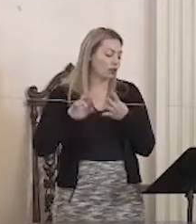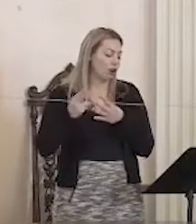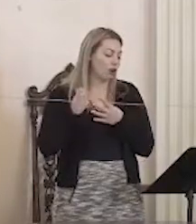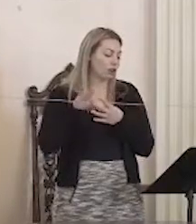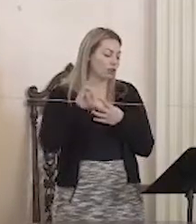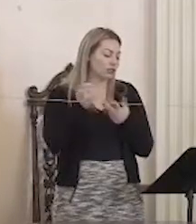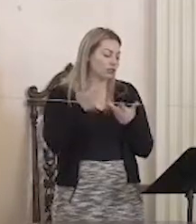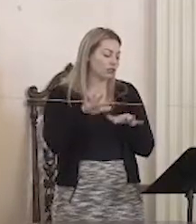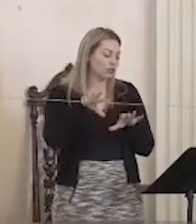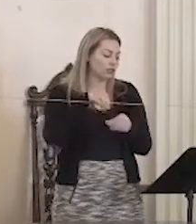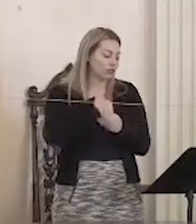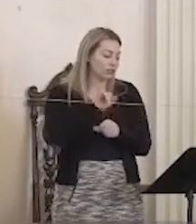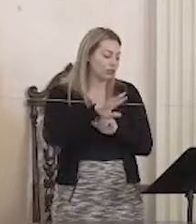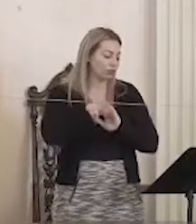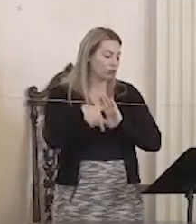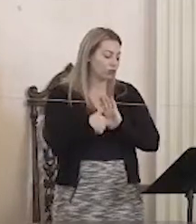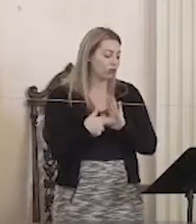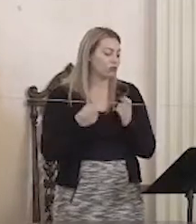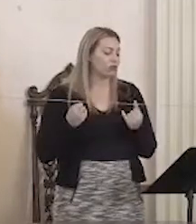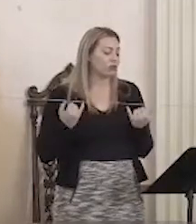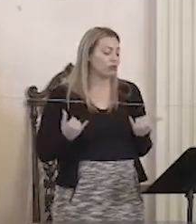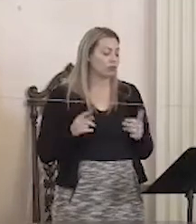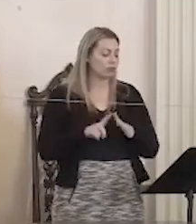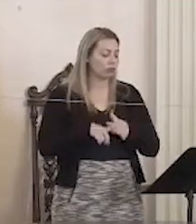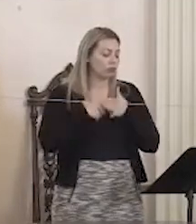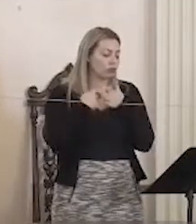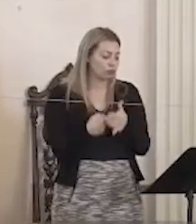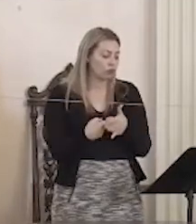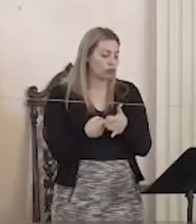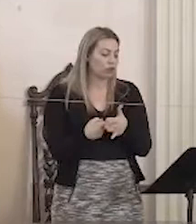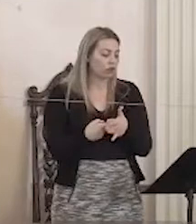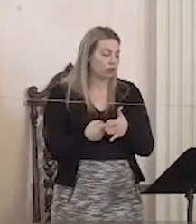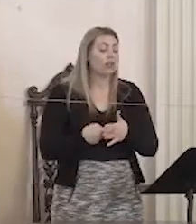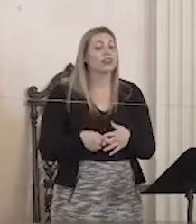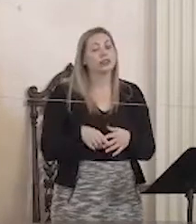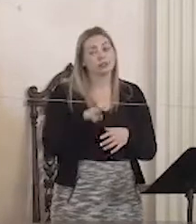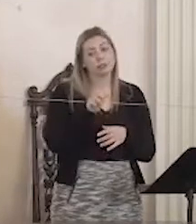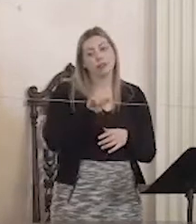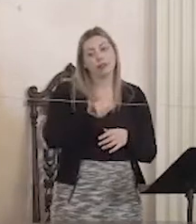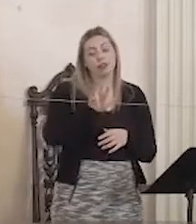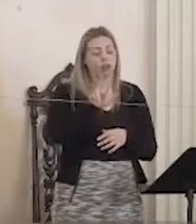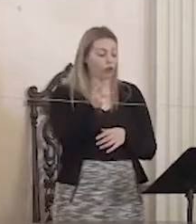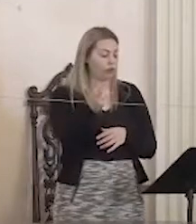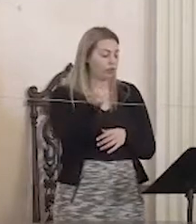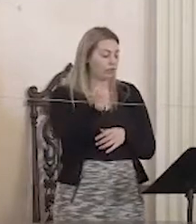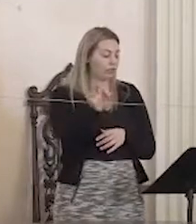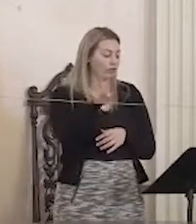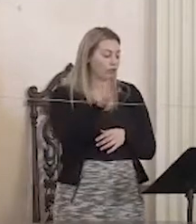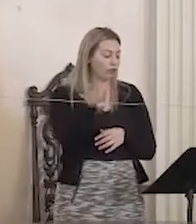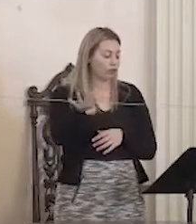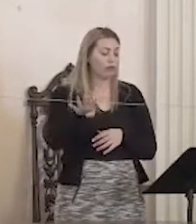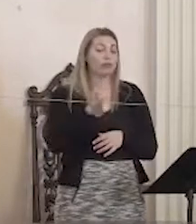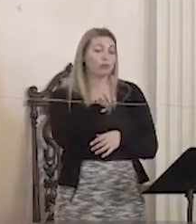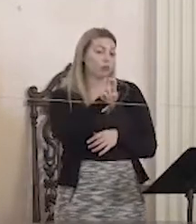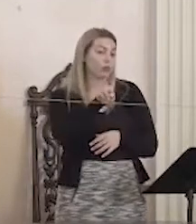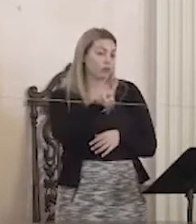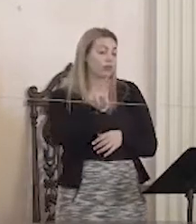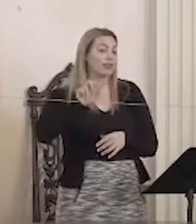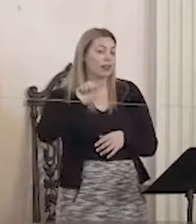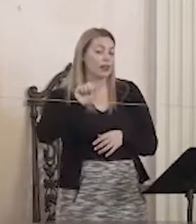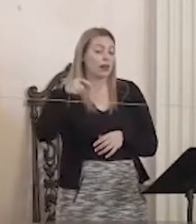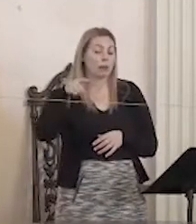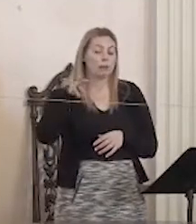So, let's begin on May 3rd, 1944. The Reverend Apal